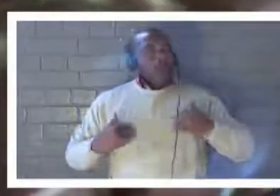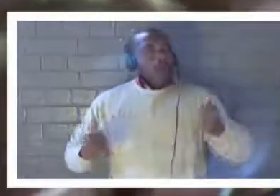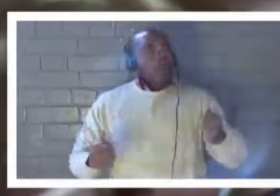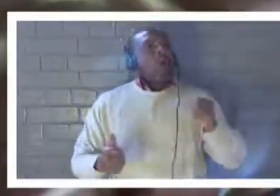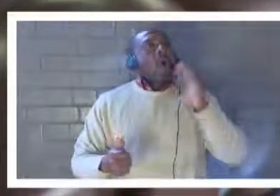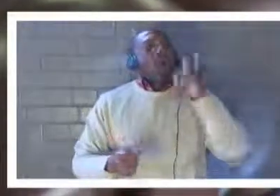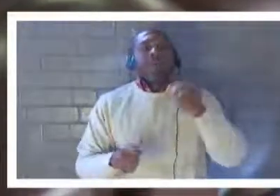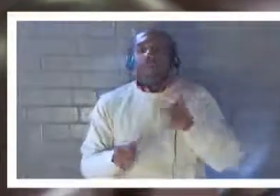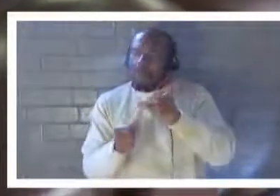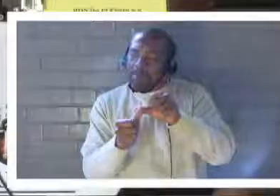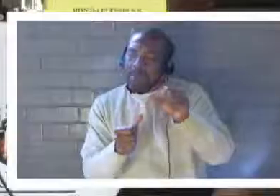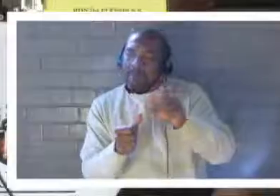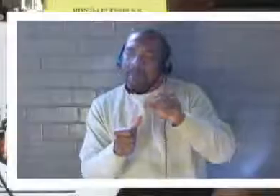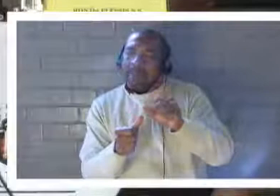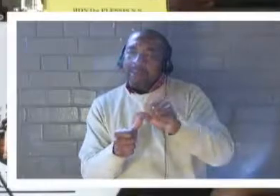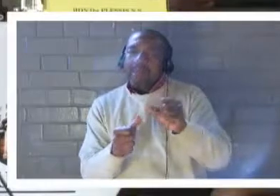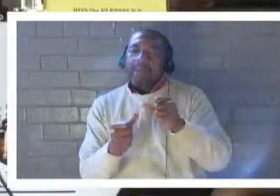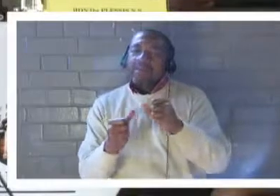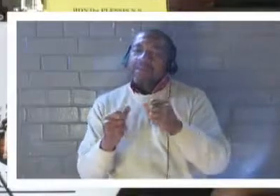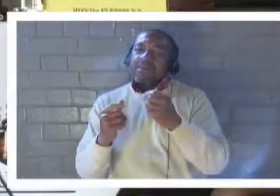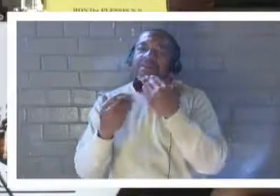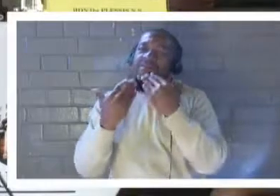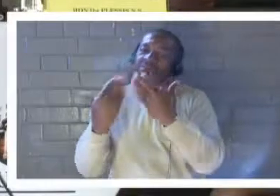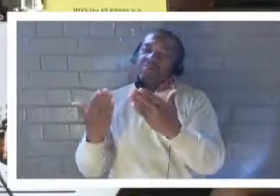Chairperson. Thank you.